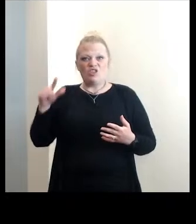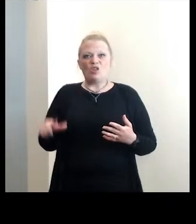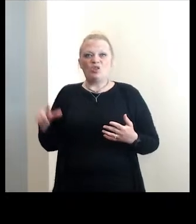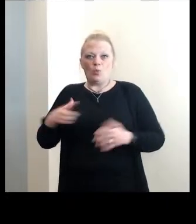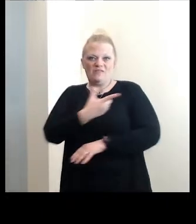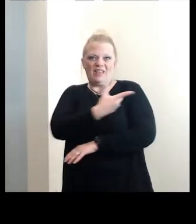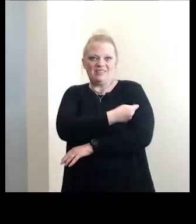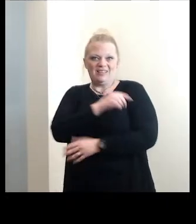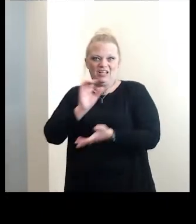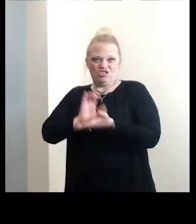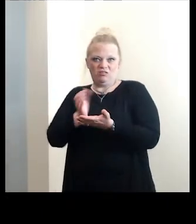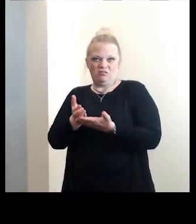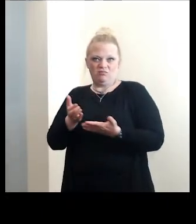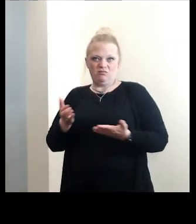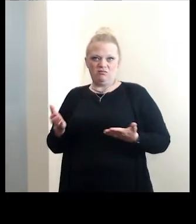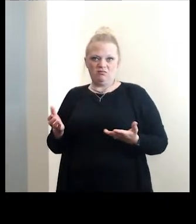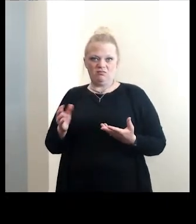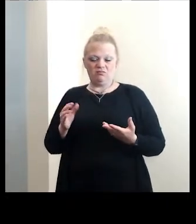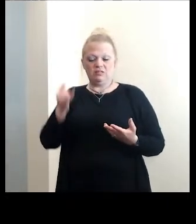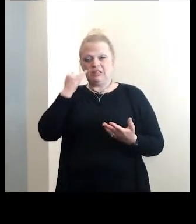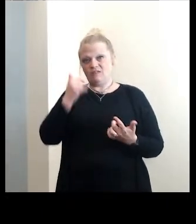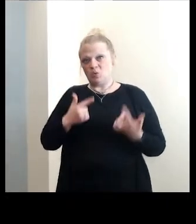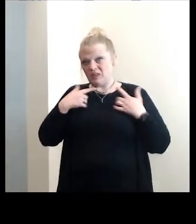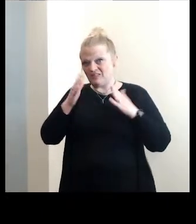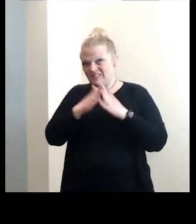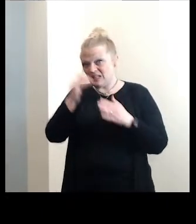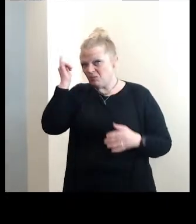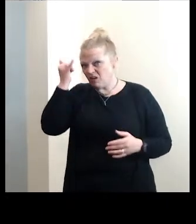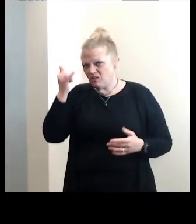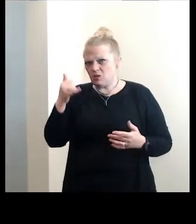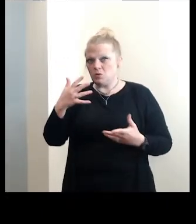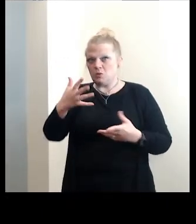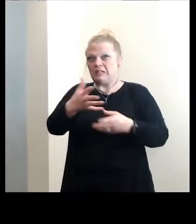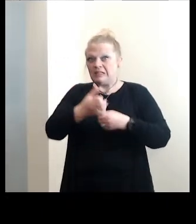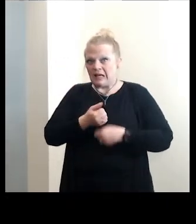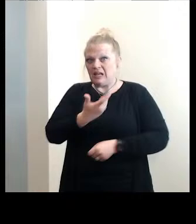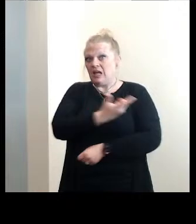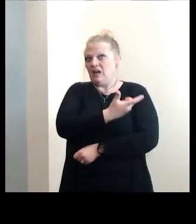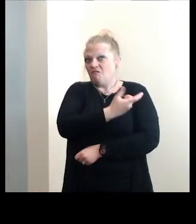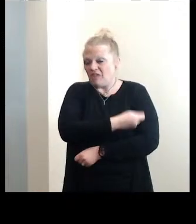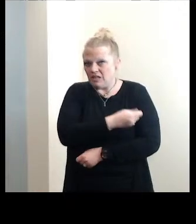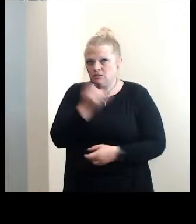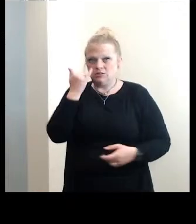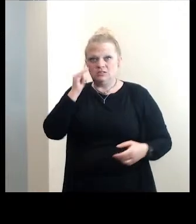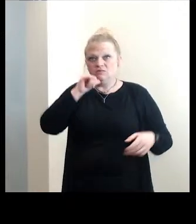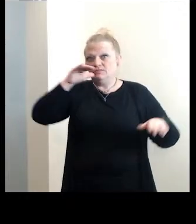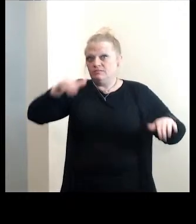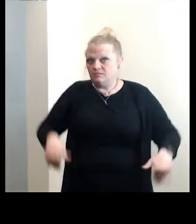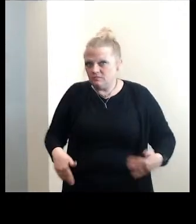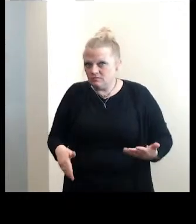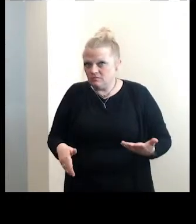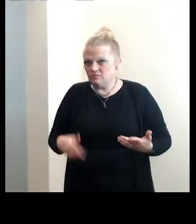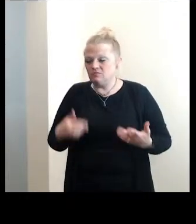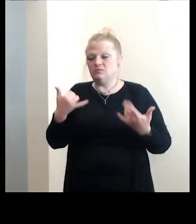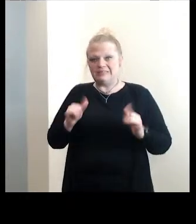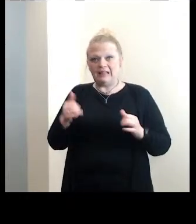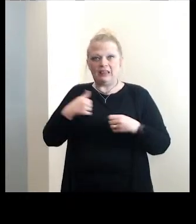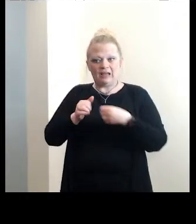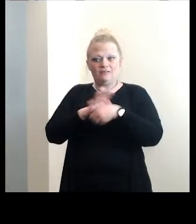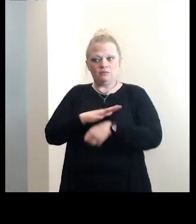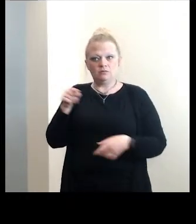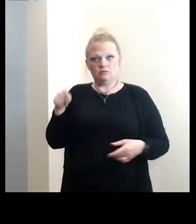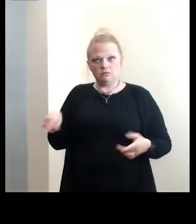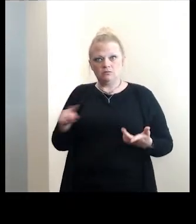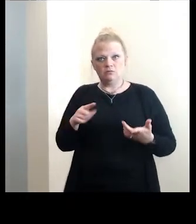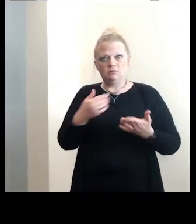vaccination rates. So if you live in the city of Buffalo, get vaccinated if you have not been vaccinated. There is COVID-19.